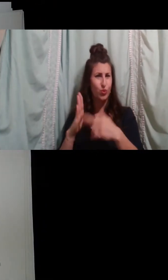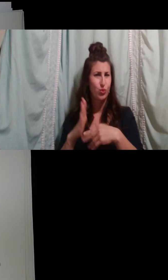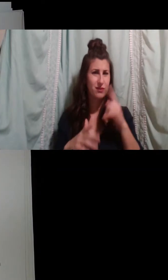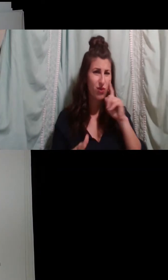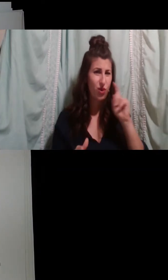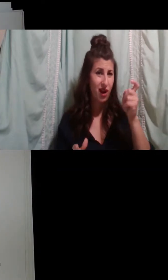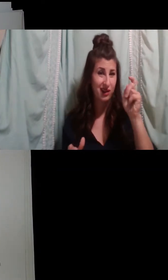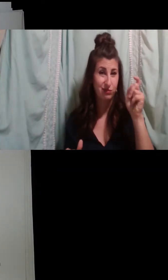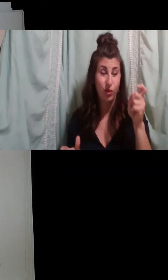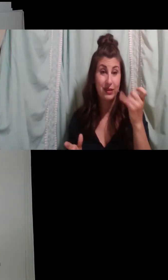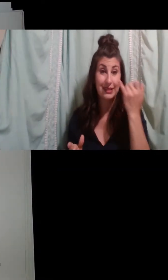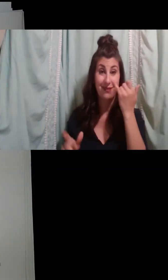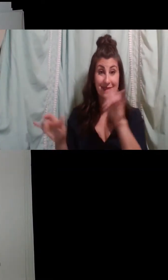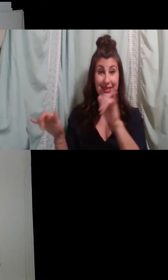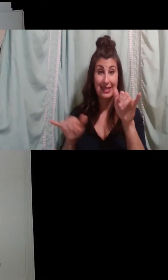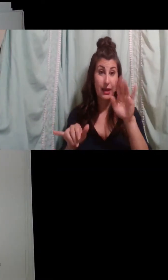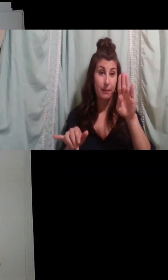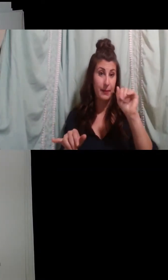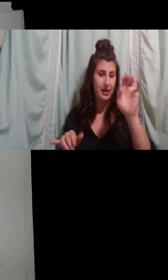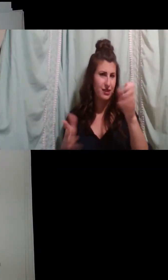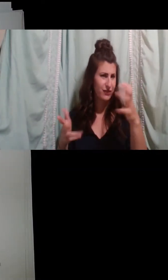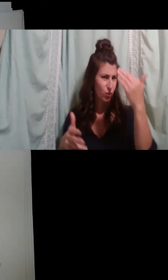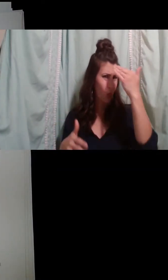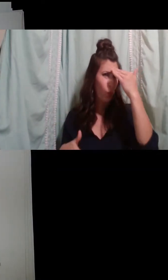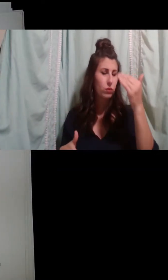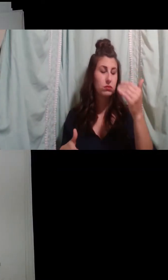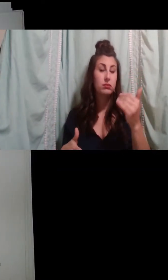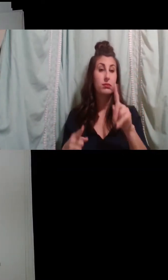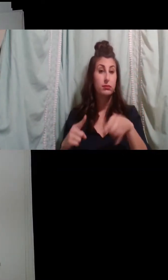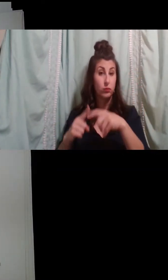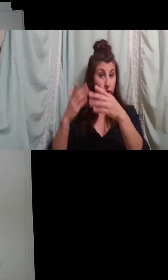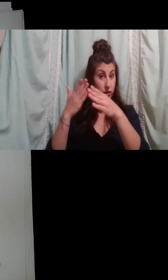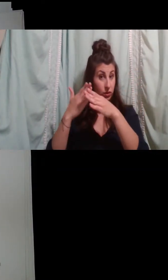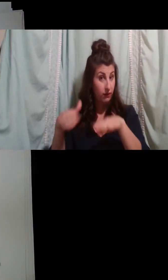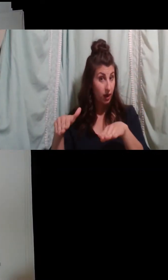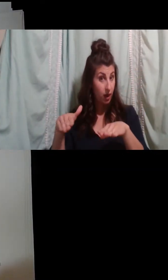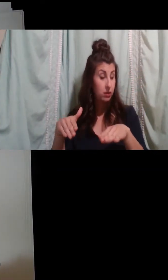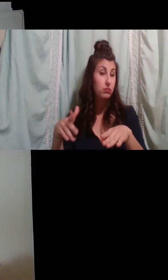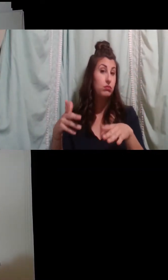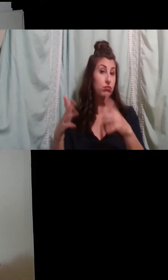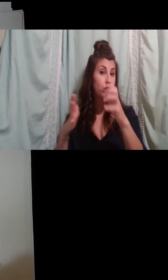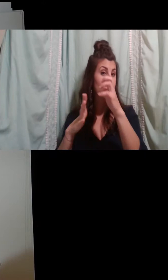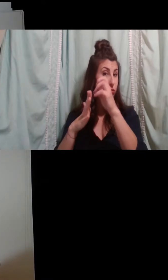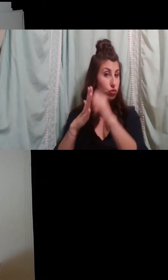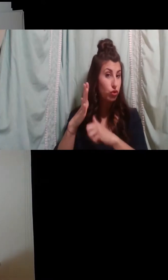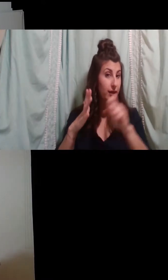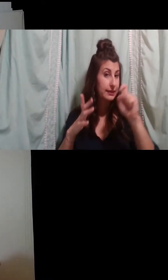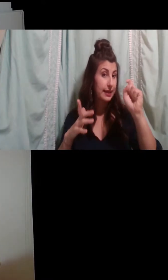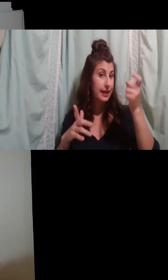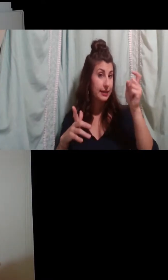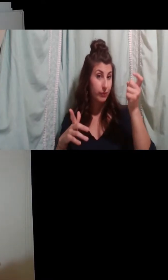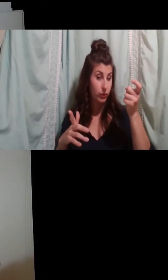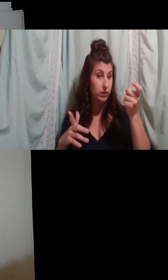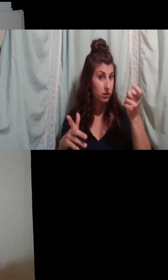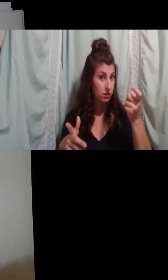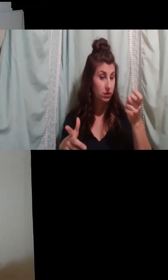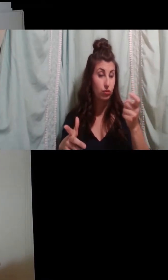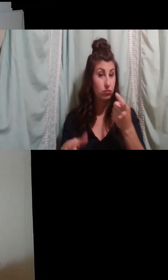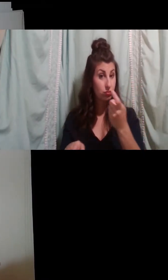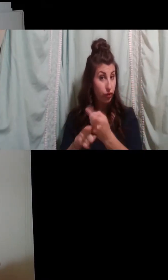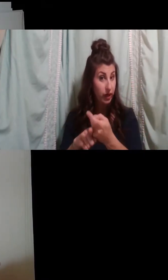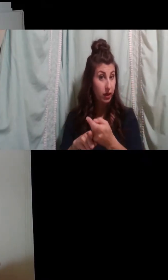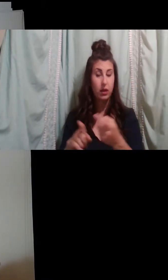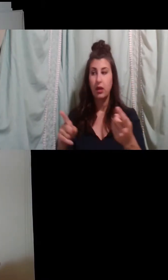the rules of exponents when it's the same base. When we're dividing, we could subtract the